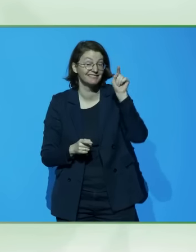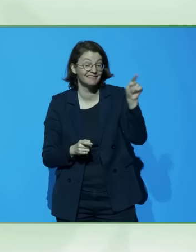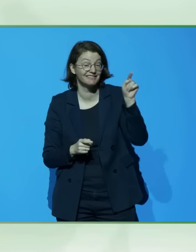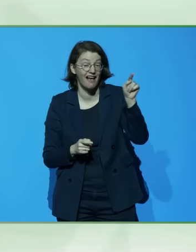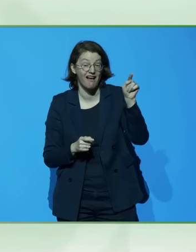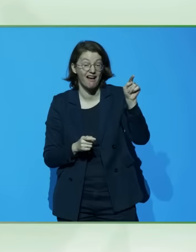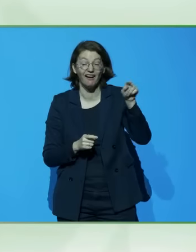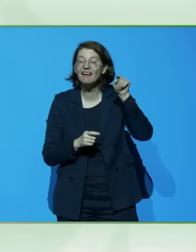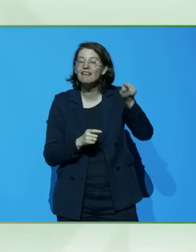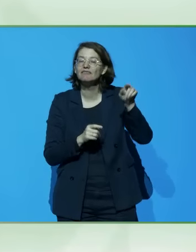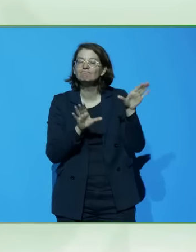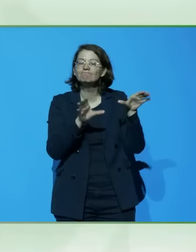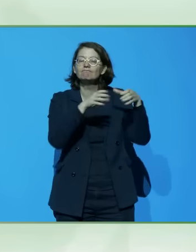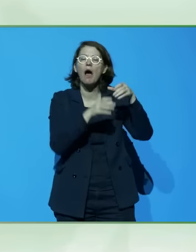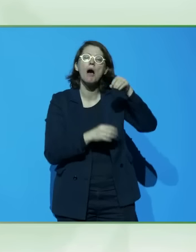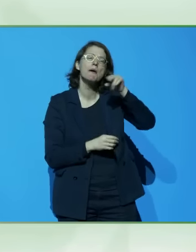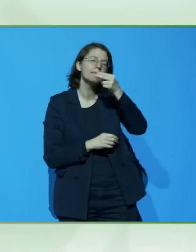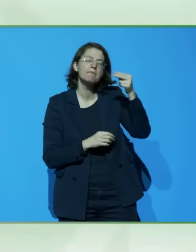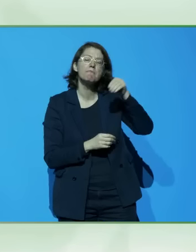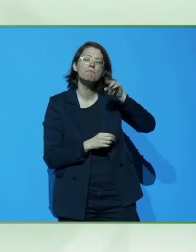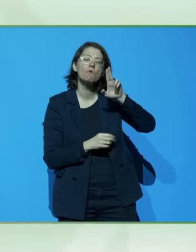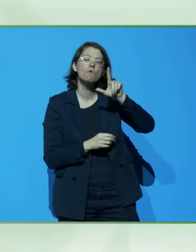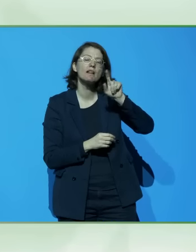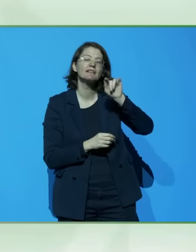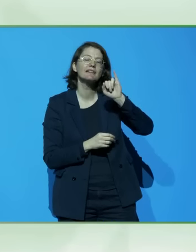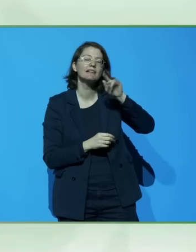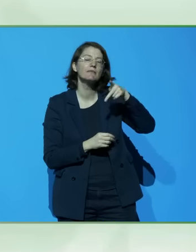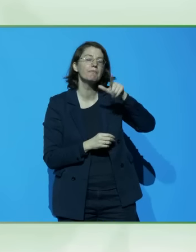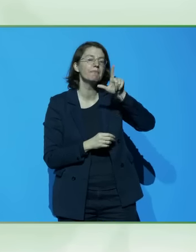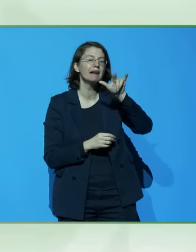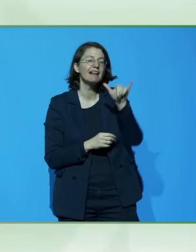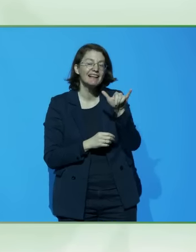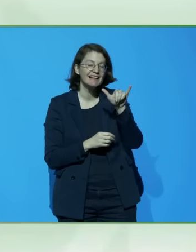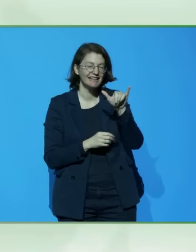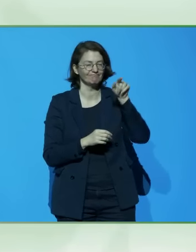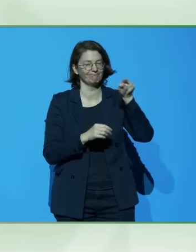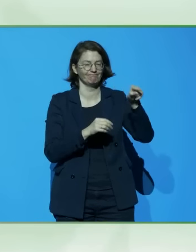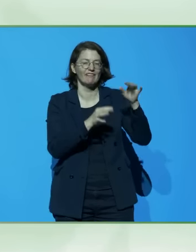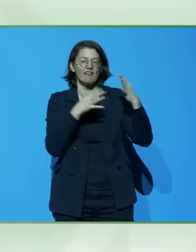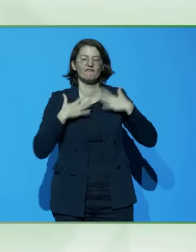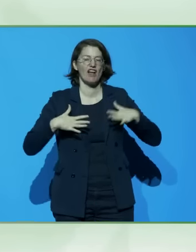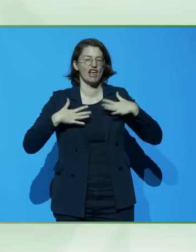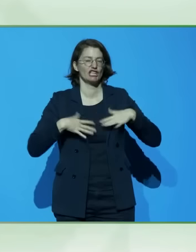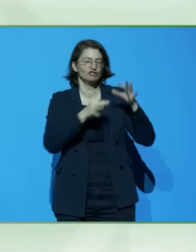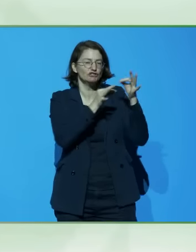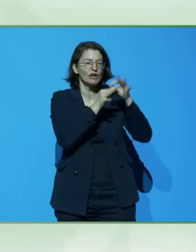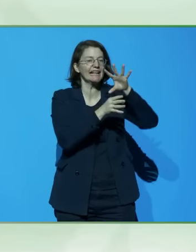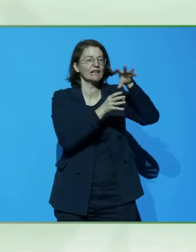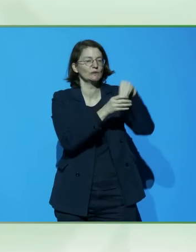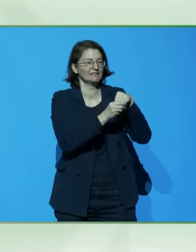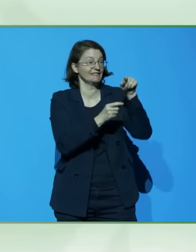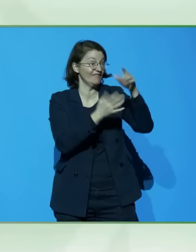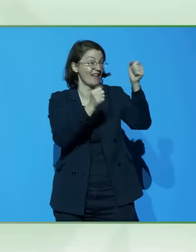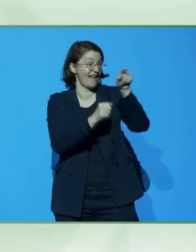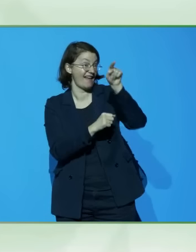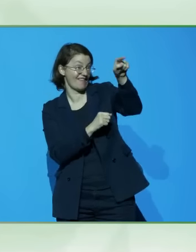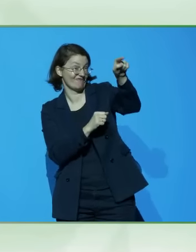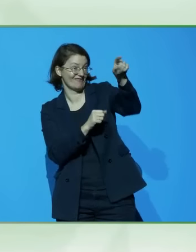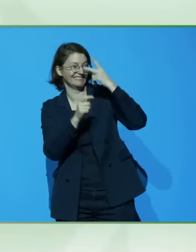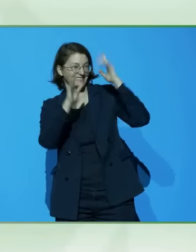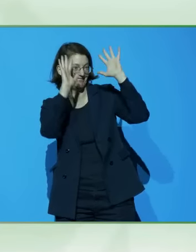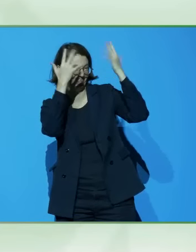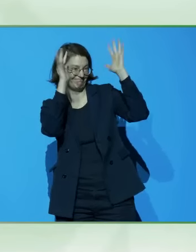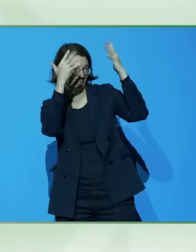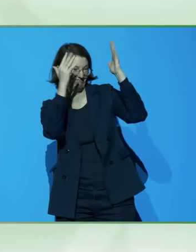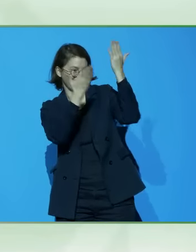shirt and some ladies in wonderful saris. Mehul, Ruju, Brinda, stand up, Mehul. They're here in the